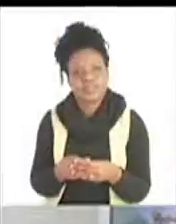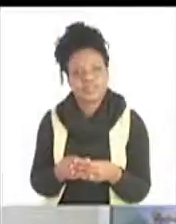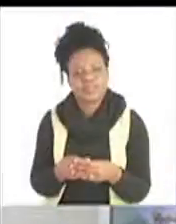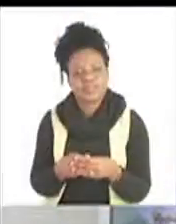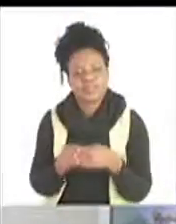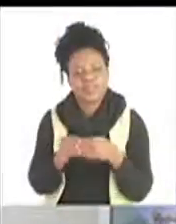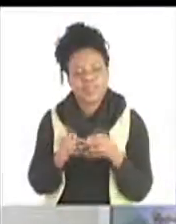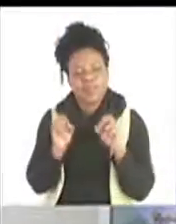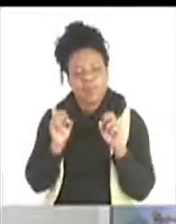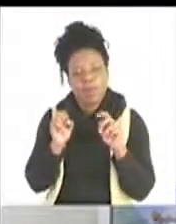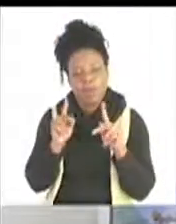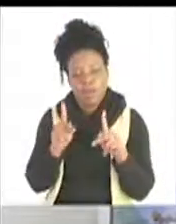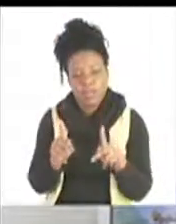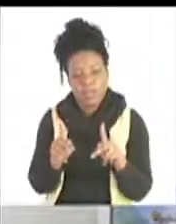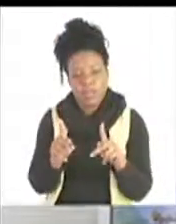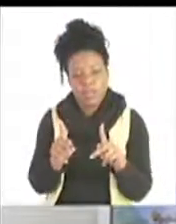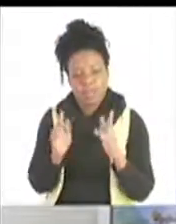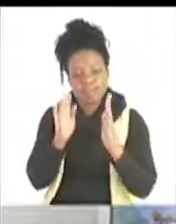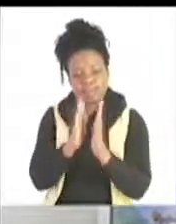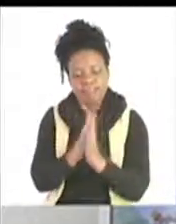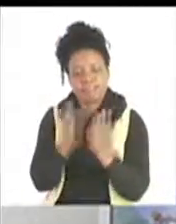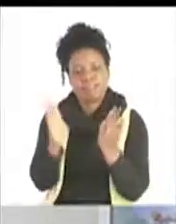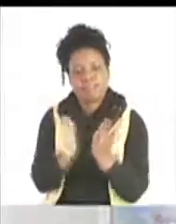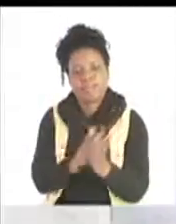So on page 3,